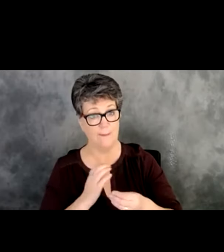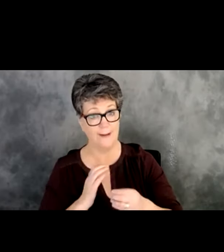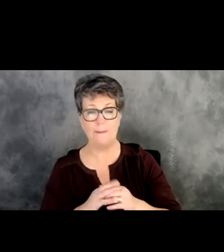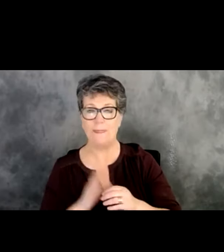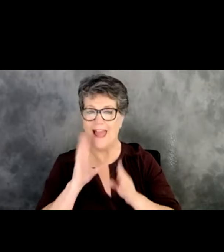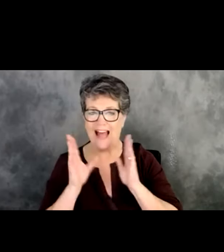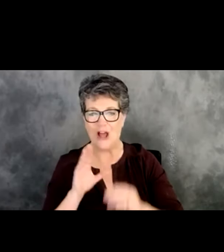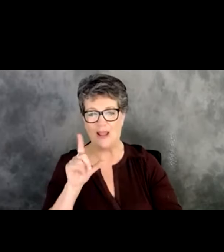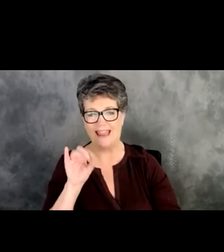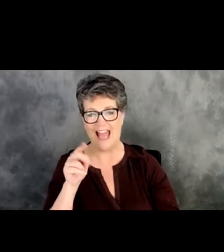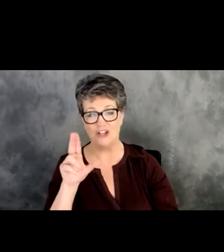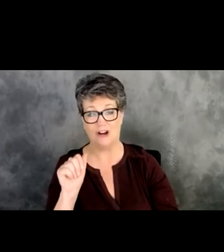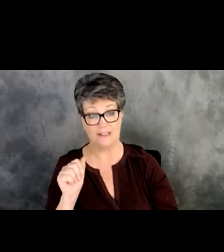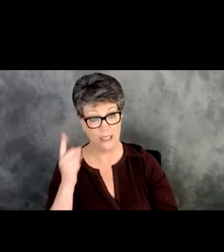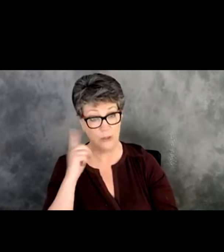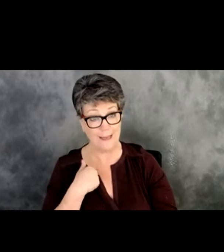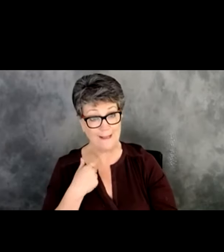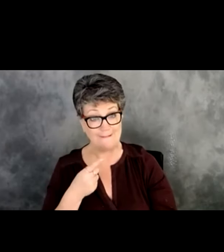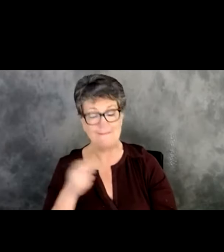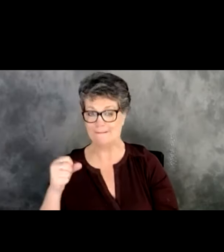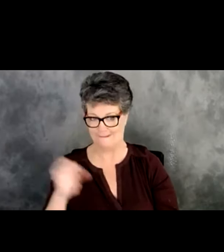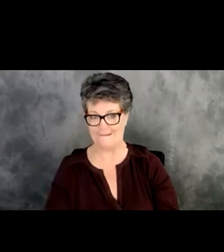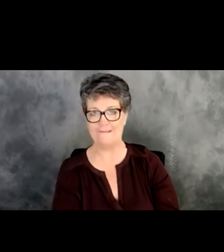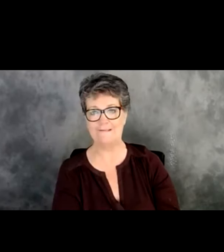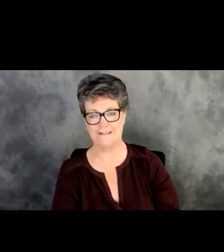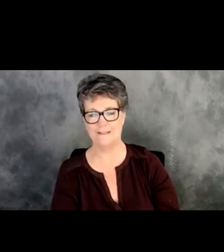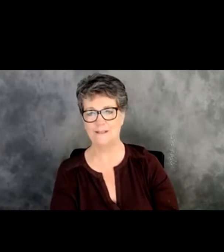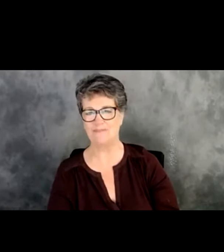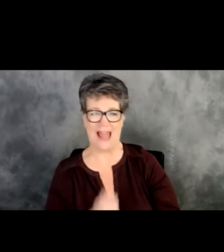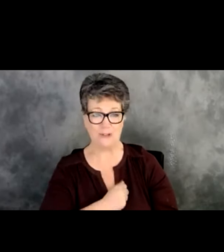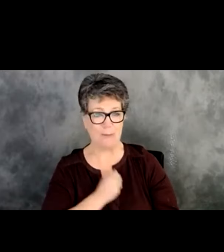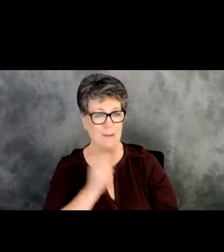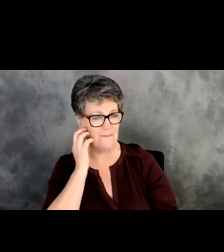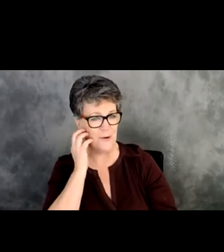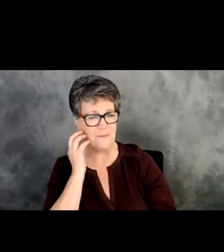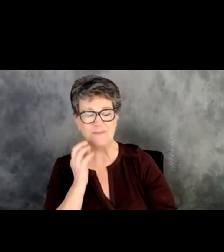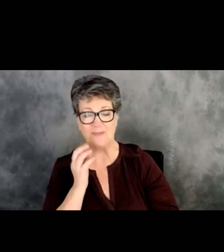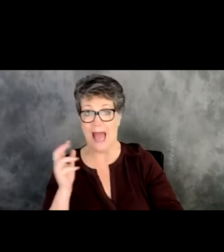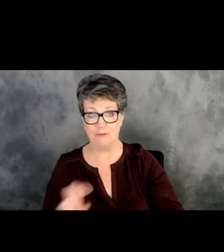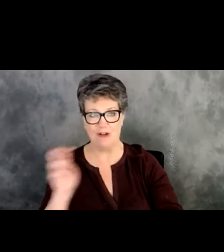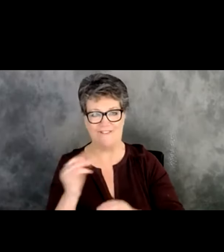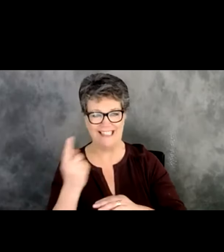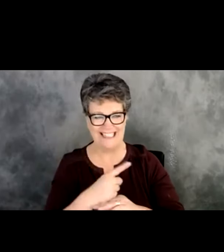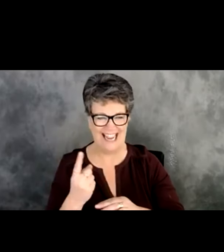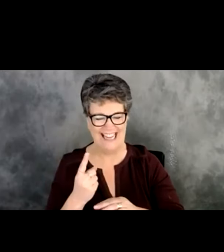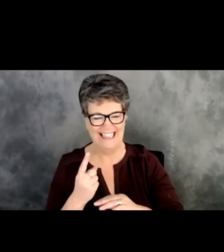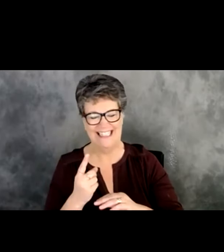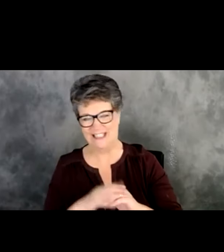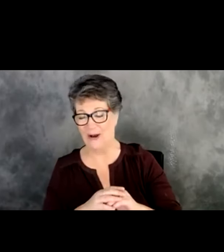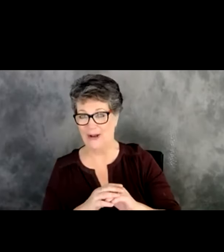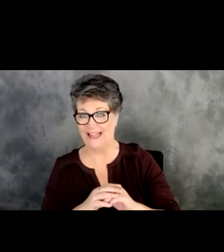Hi, this is Leandra. Can you hear me? Yes. I'm sorry, I've been traveling today, so I'm